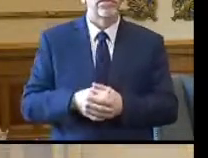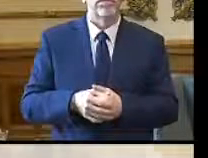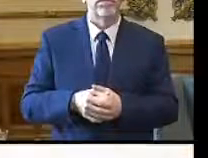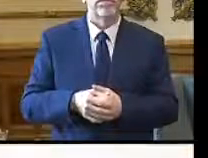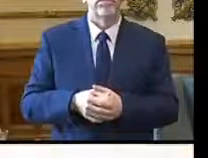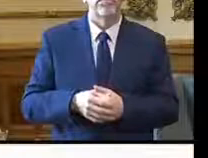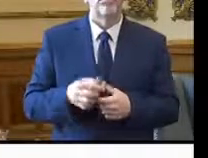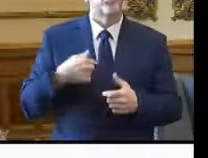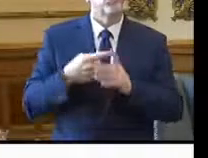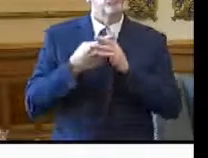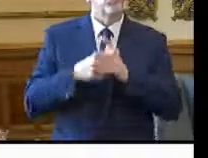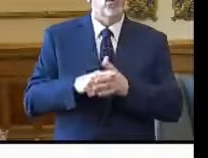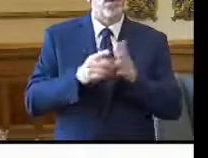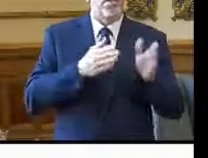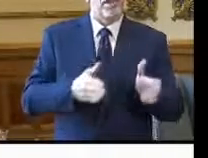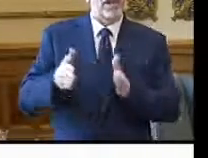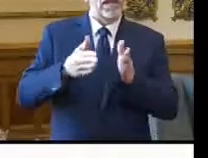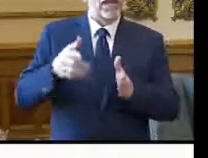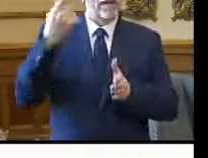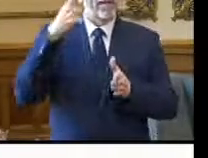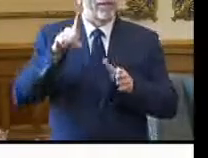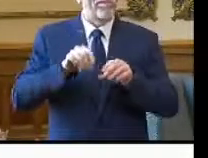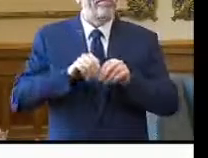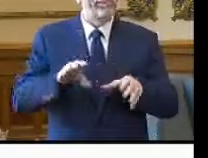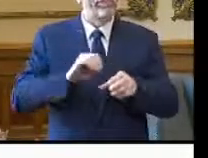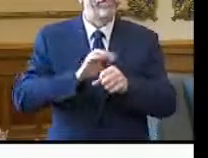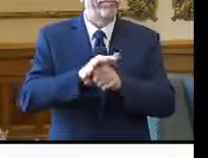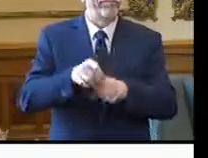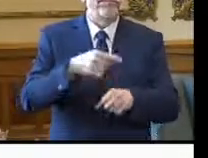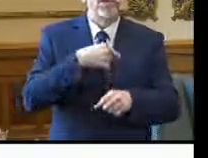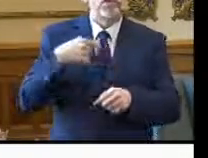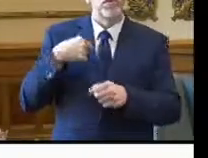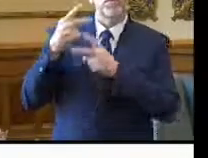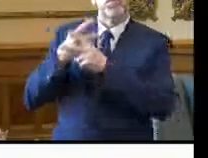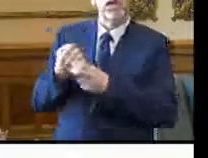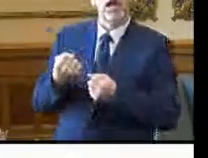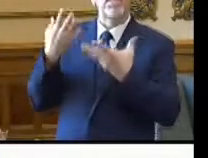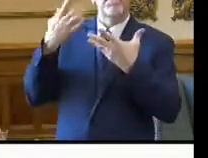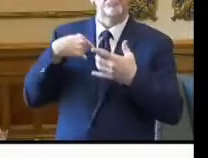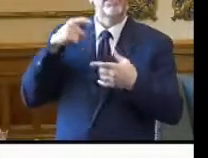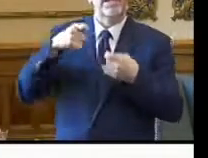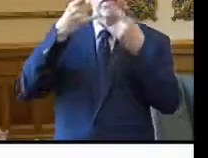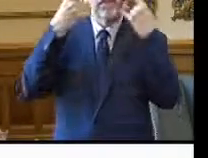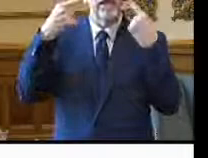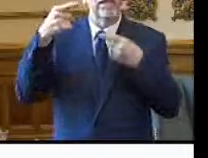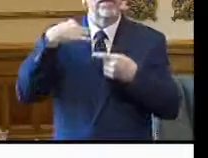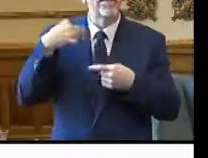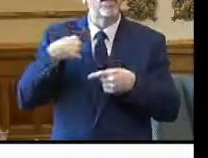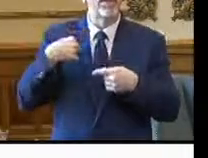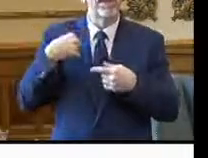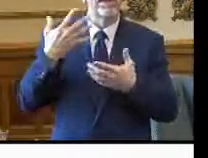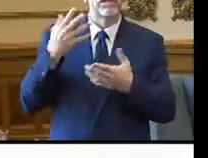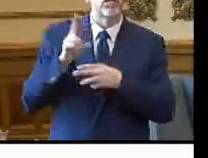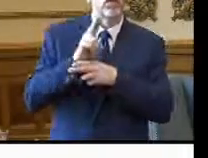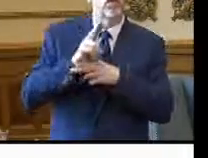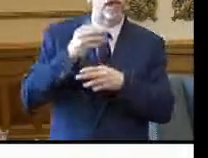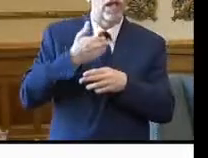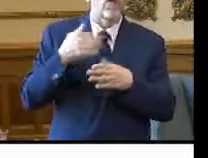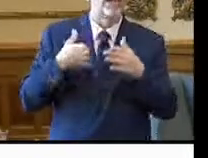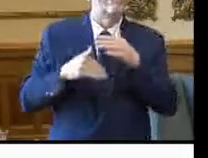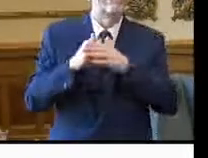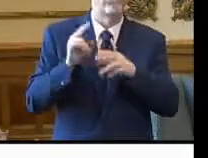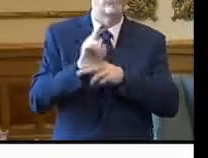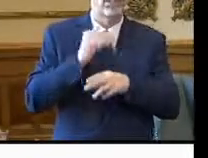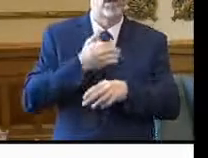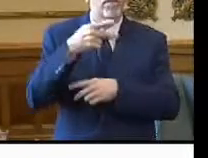When we began planning for this pandemic, we calculated how many masks we would need if we could use our PPE to its absolute best, if we could